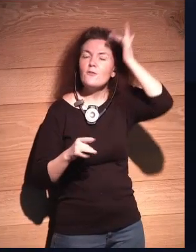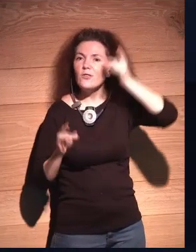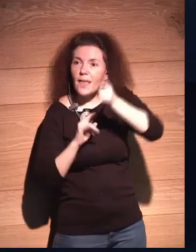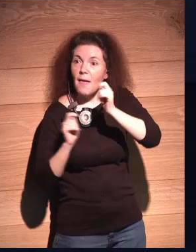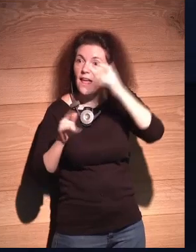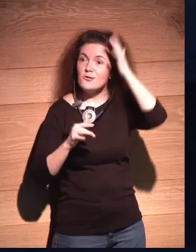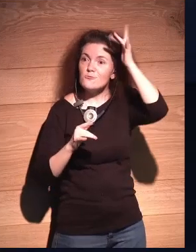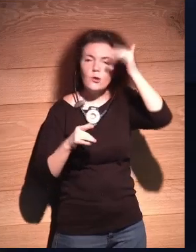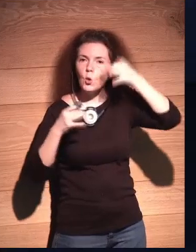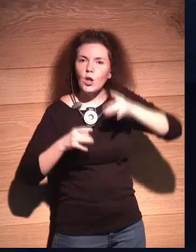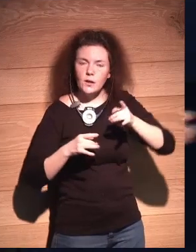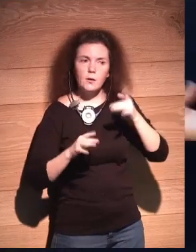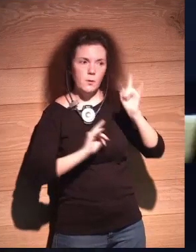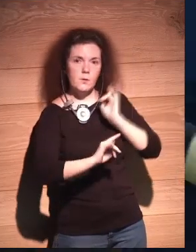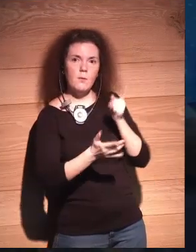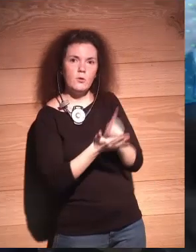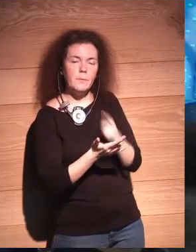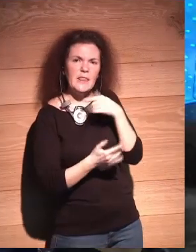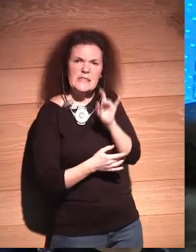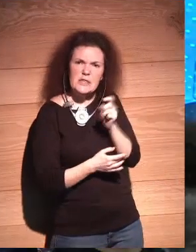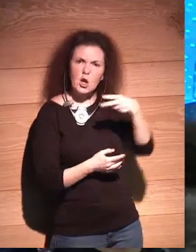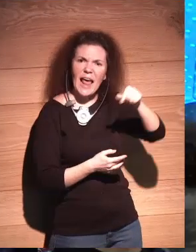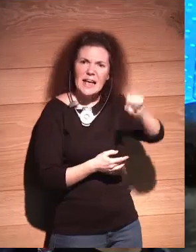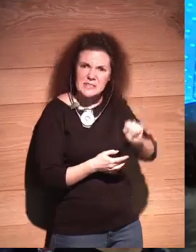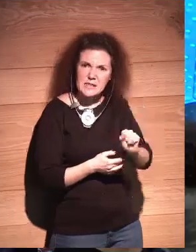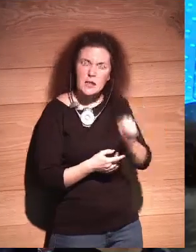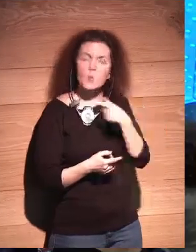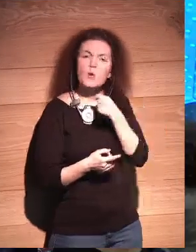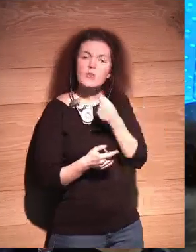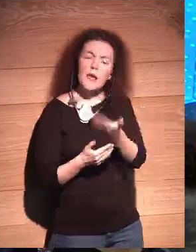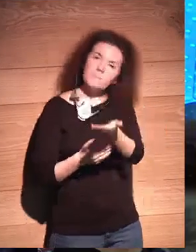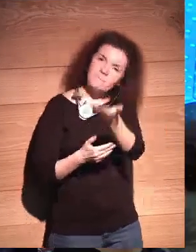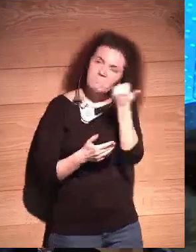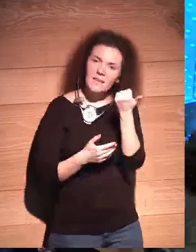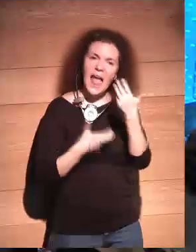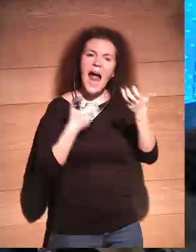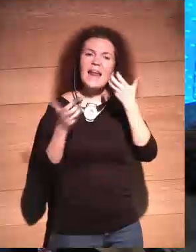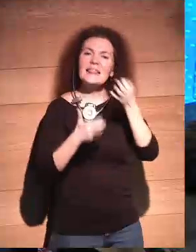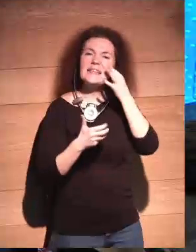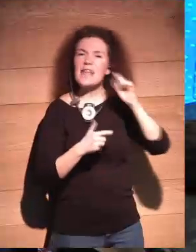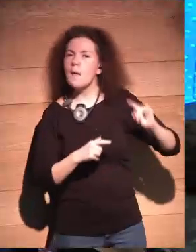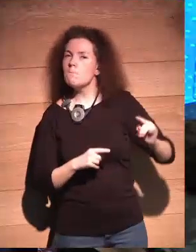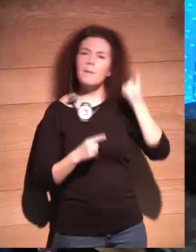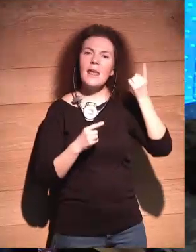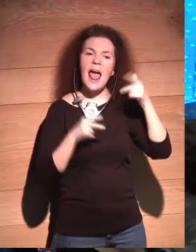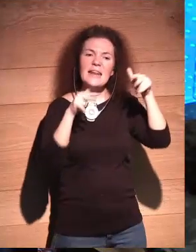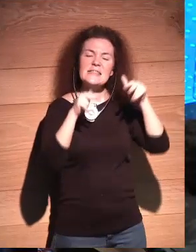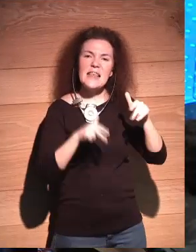NASA, and we'd like you to be the first artist in residence at NASA." And so I said,